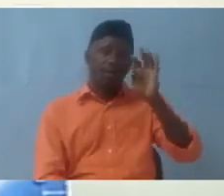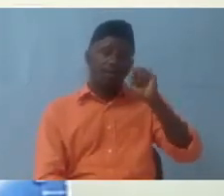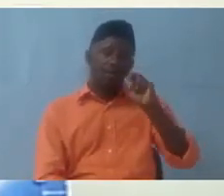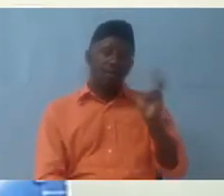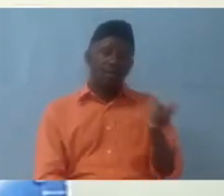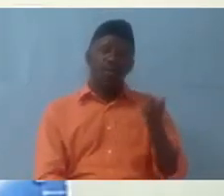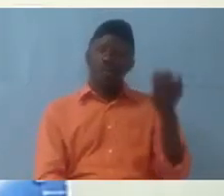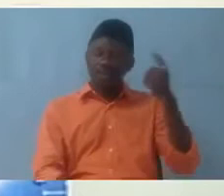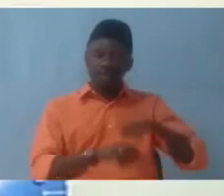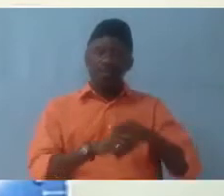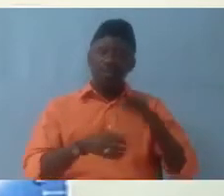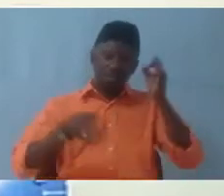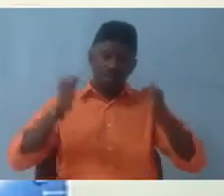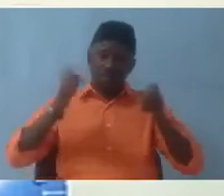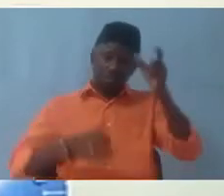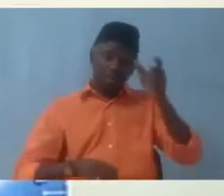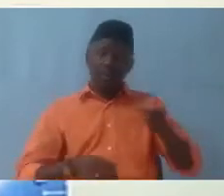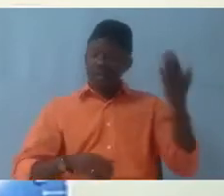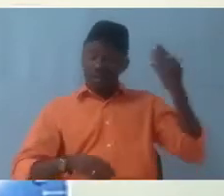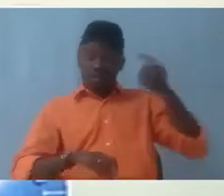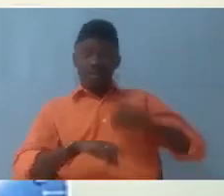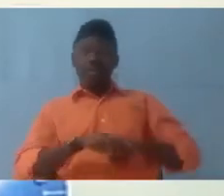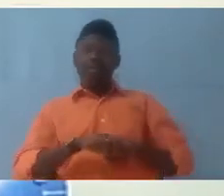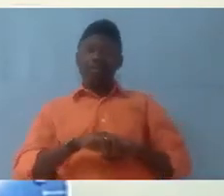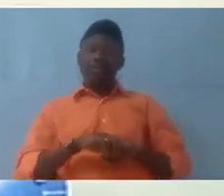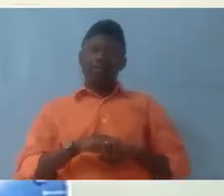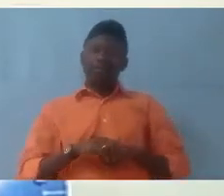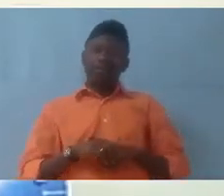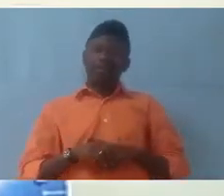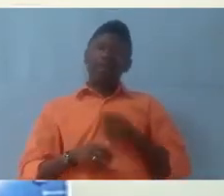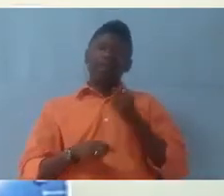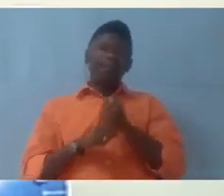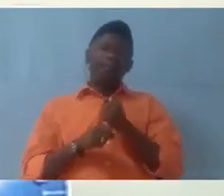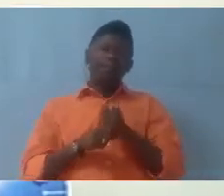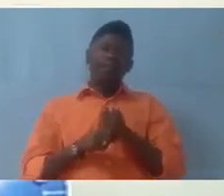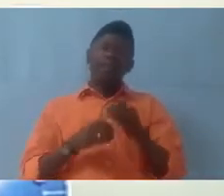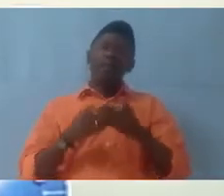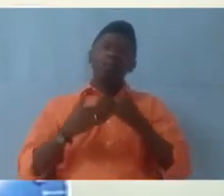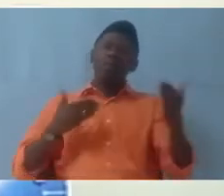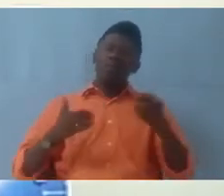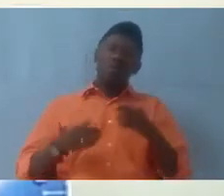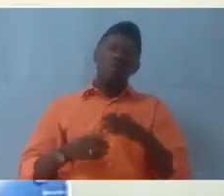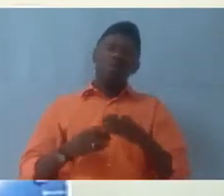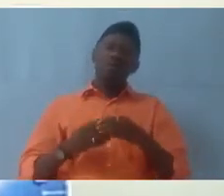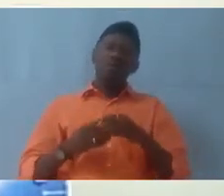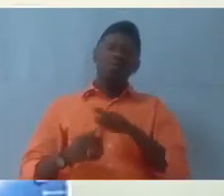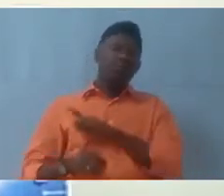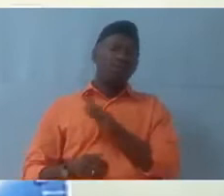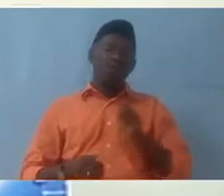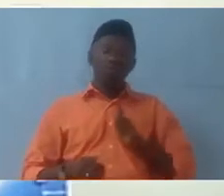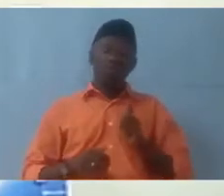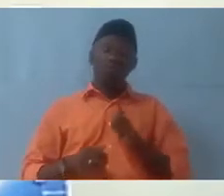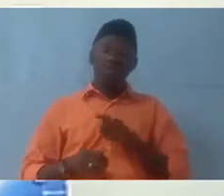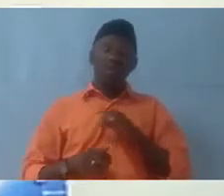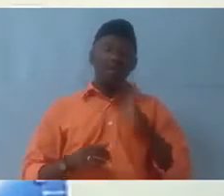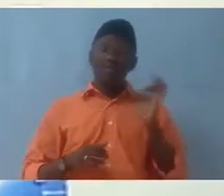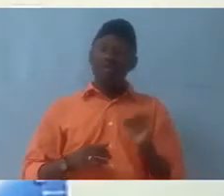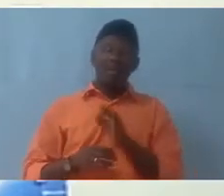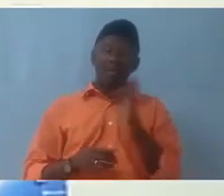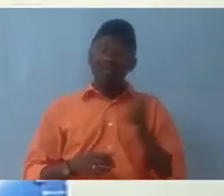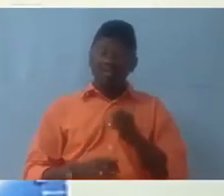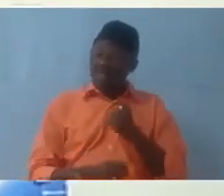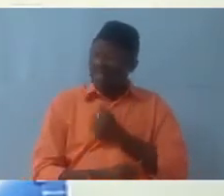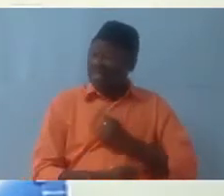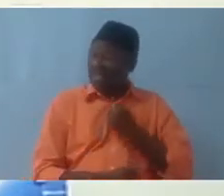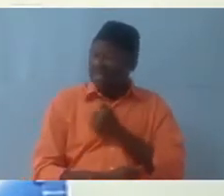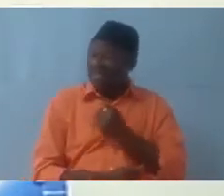nga xamna ni magistrate la jamono bobu, really made most of us to be very scared at the time. Daldi won tital ñu bari ci